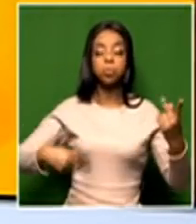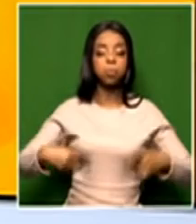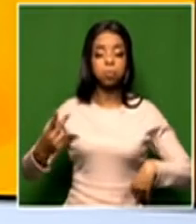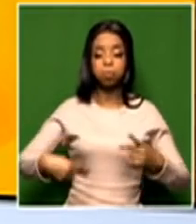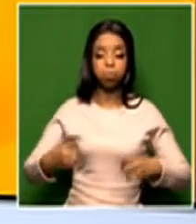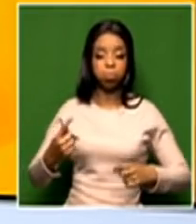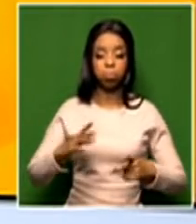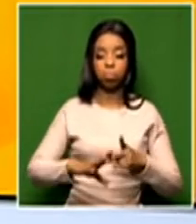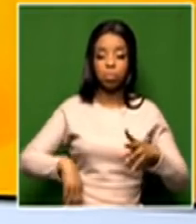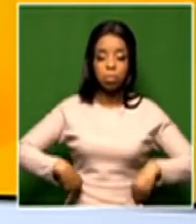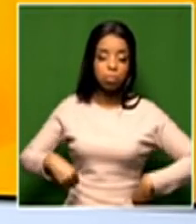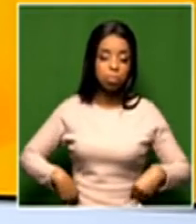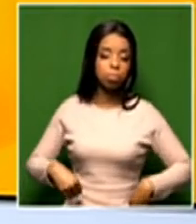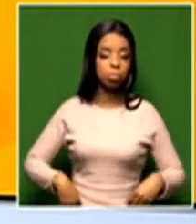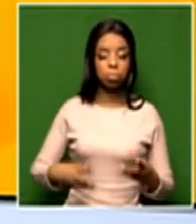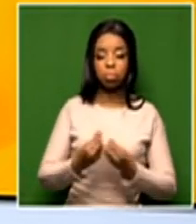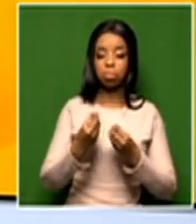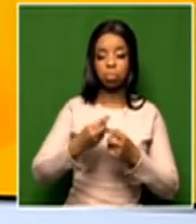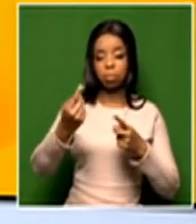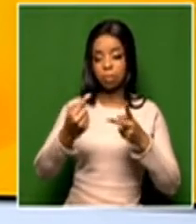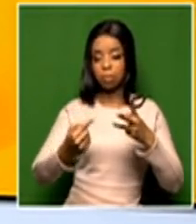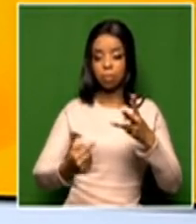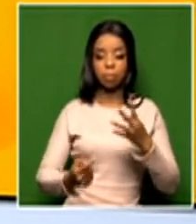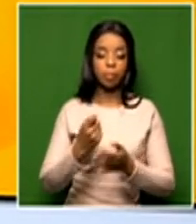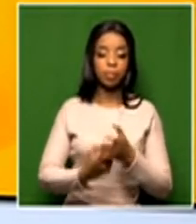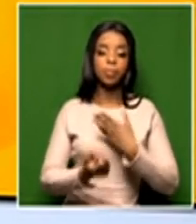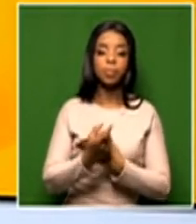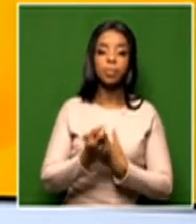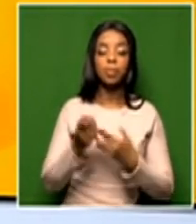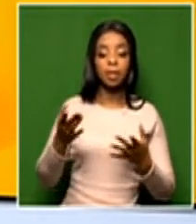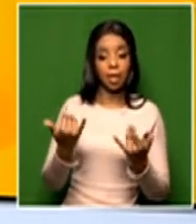corruption, and many other things that point to mass corruption there. Let's quickly take